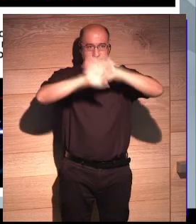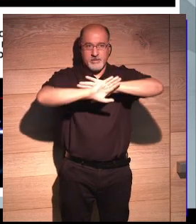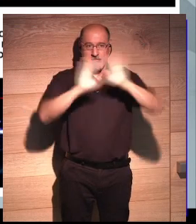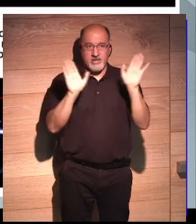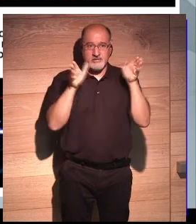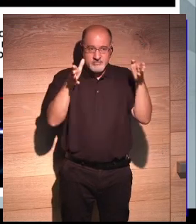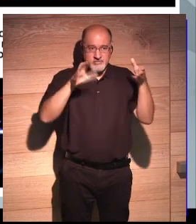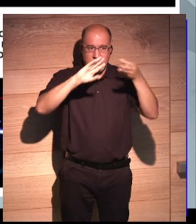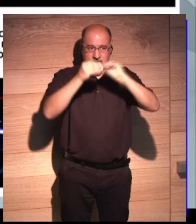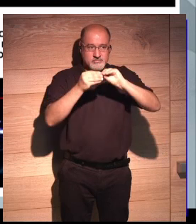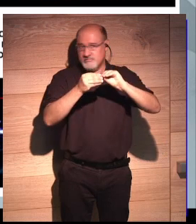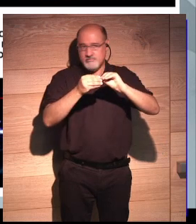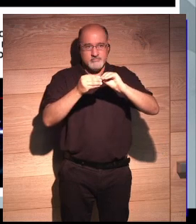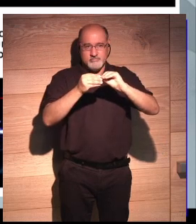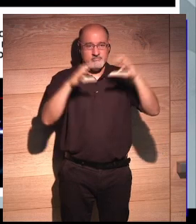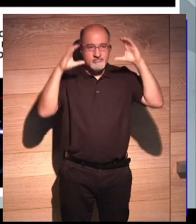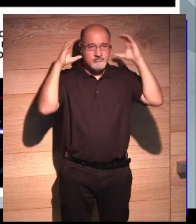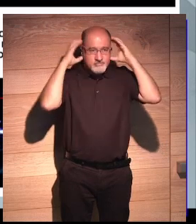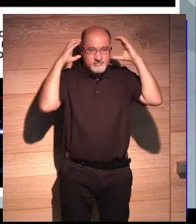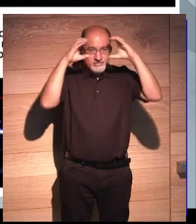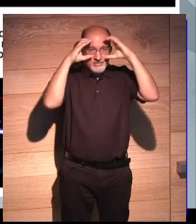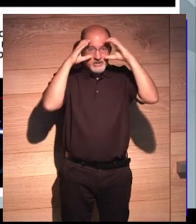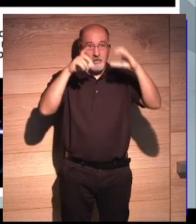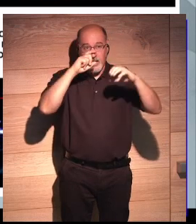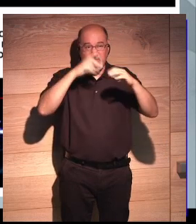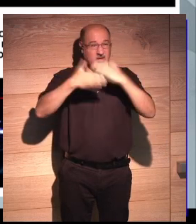updated at a crazy speed.